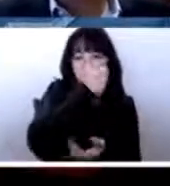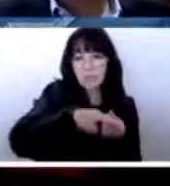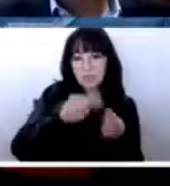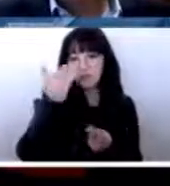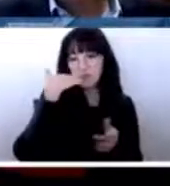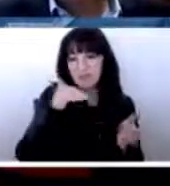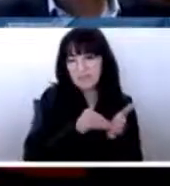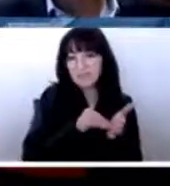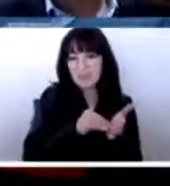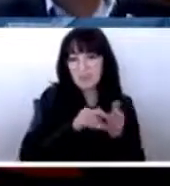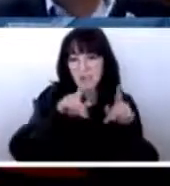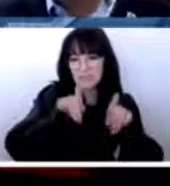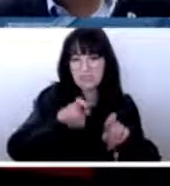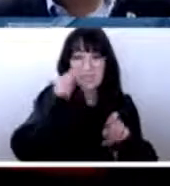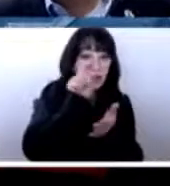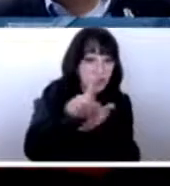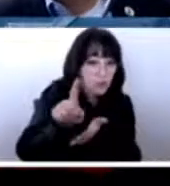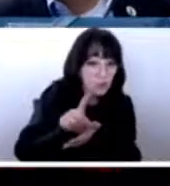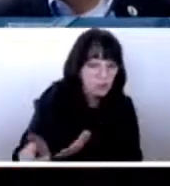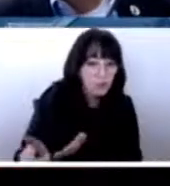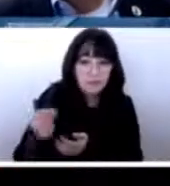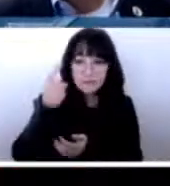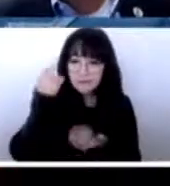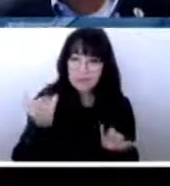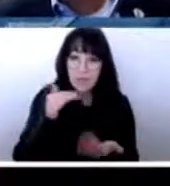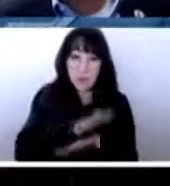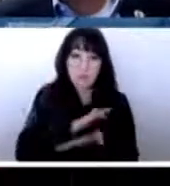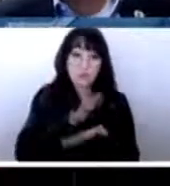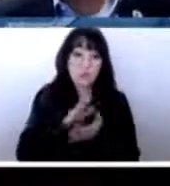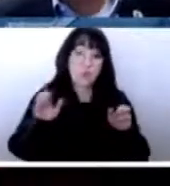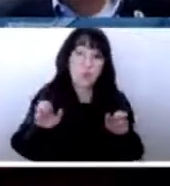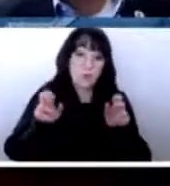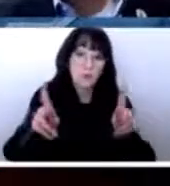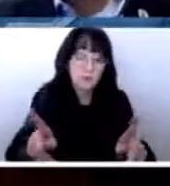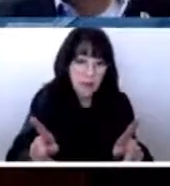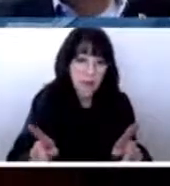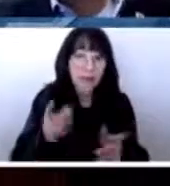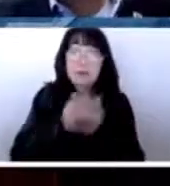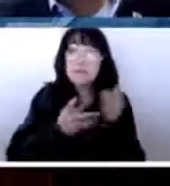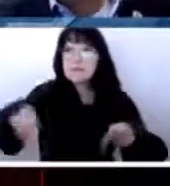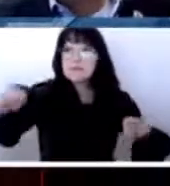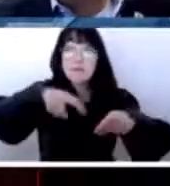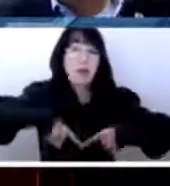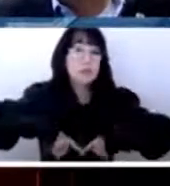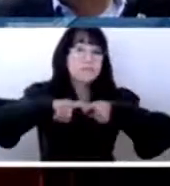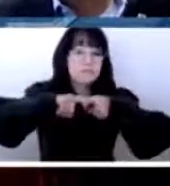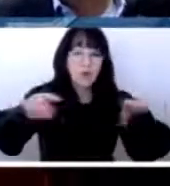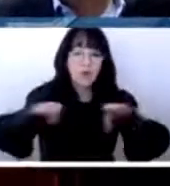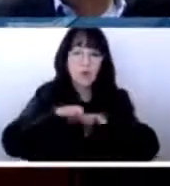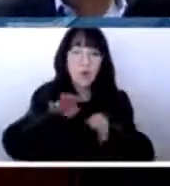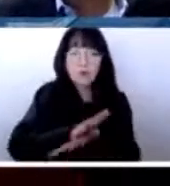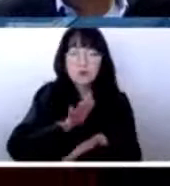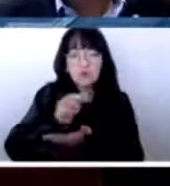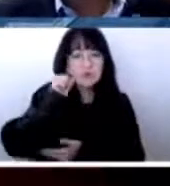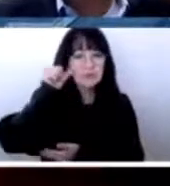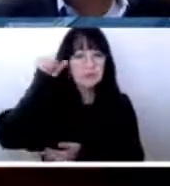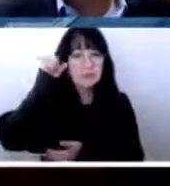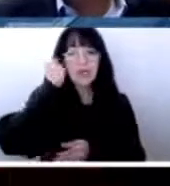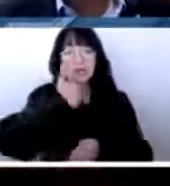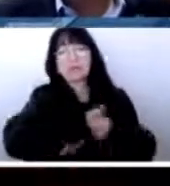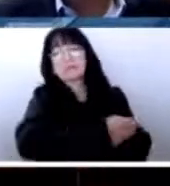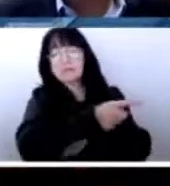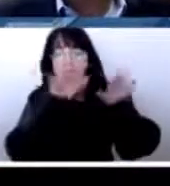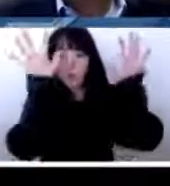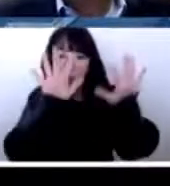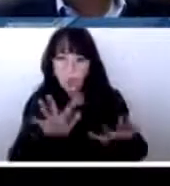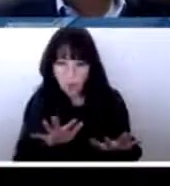up this week as well as schools go back. I know some delayed it yesterday because of the weather or other issues. Our partners there and Dr. Tay